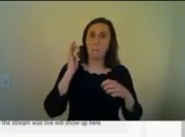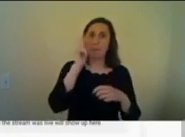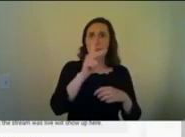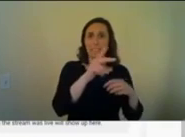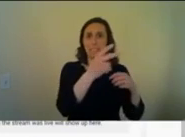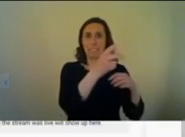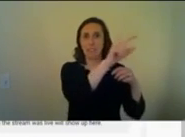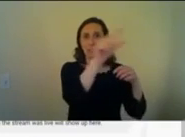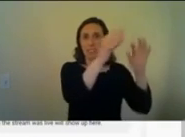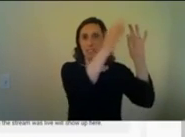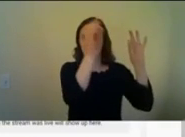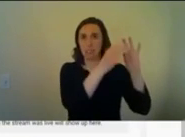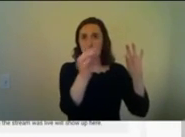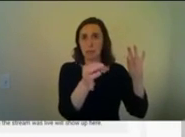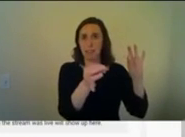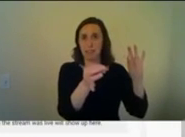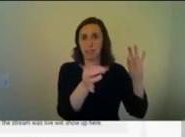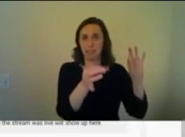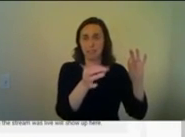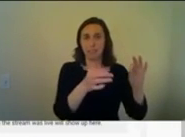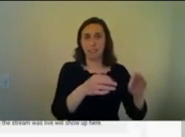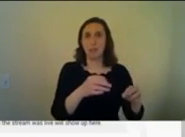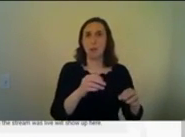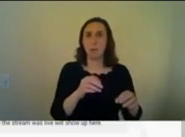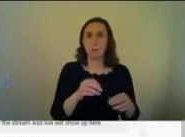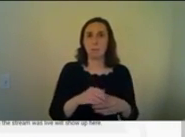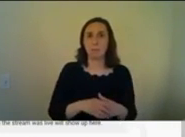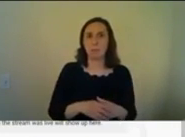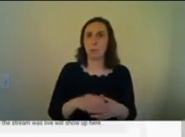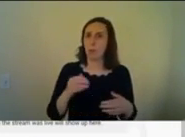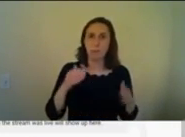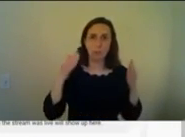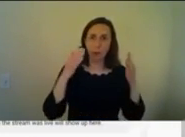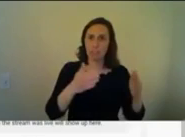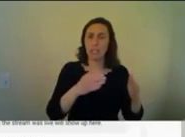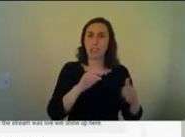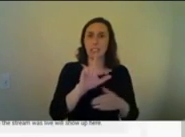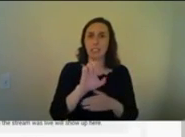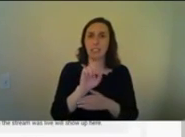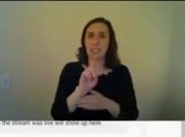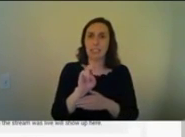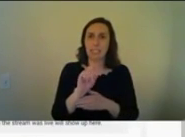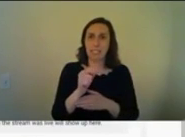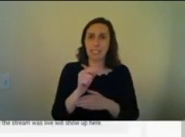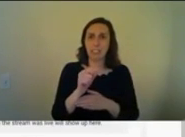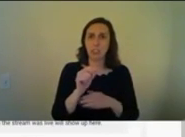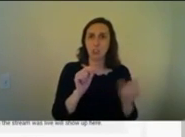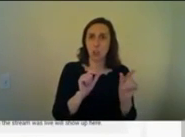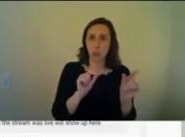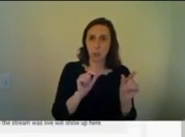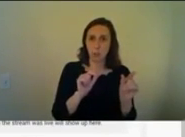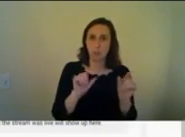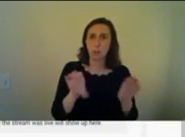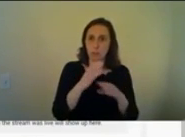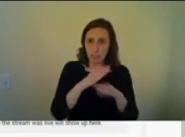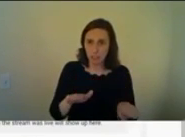to continue here. And I'm going to focus on that algorithm, which is look at the leading terms, do the division of the leading terms,